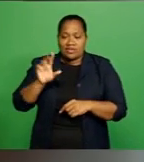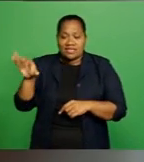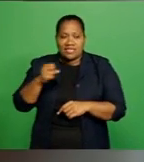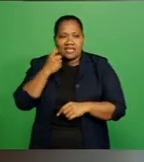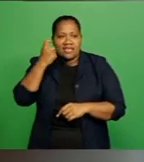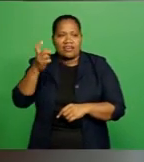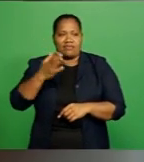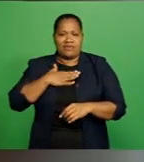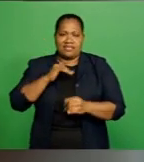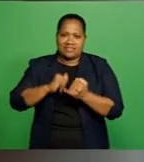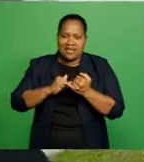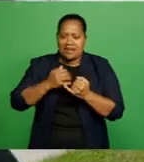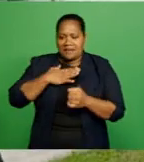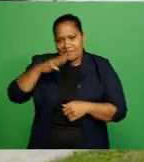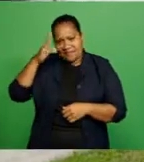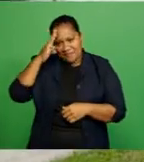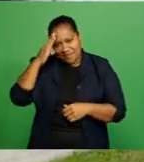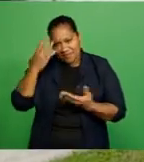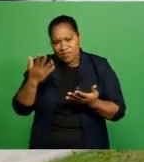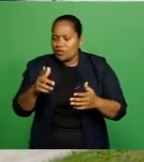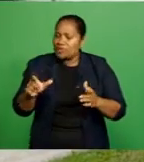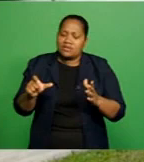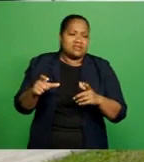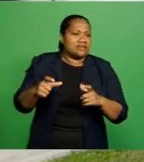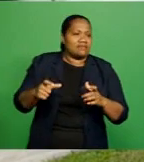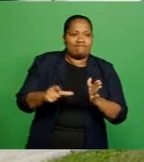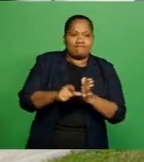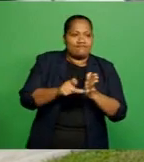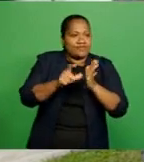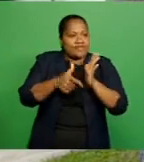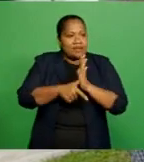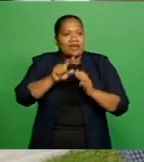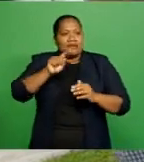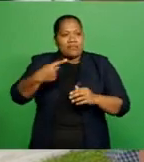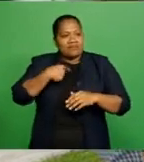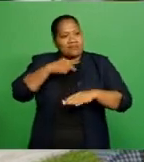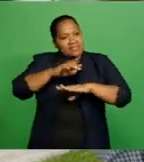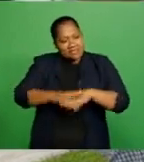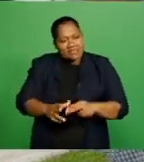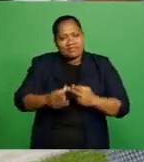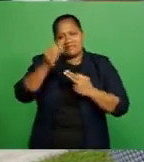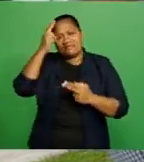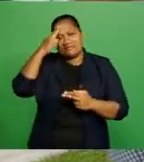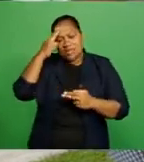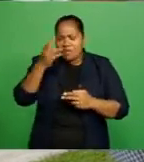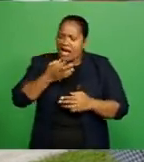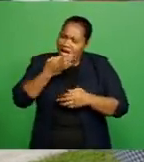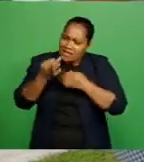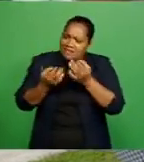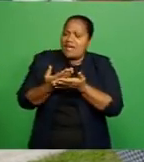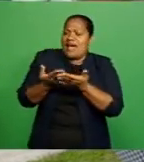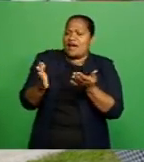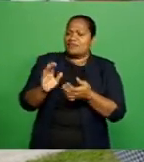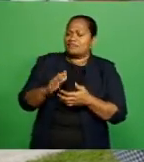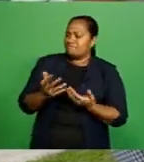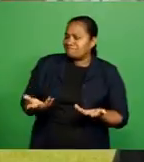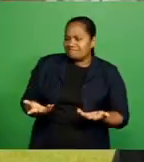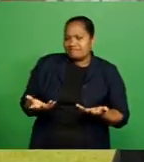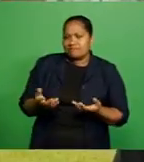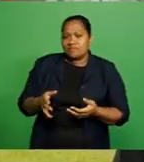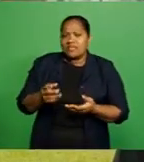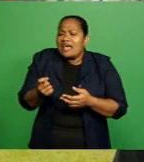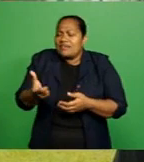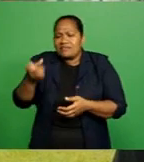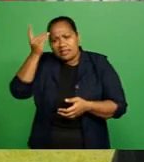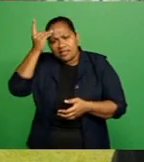as well. So those were the difficulties, but still I used to sit down with my mom and ask her how she went through it after Daddy